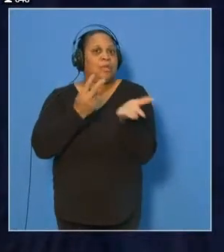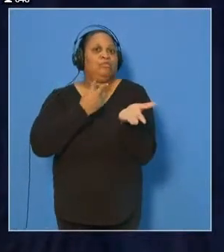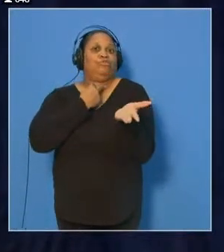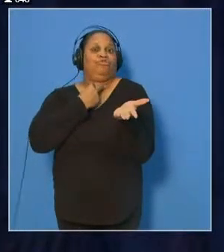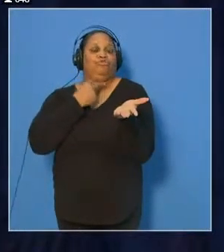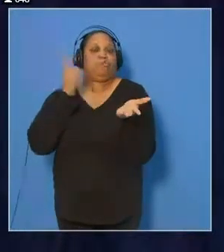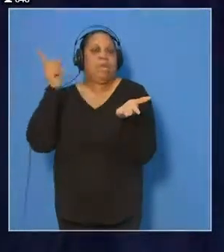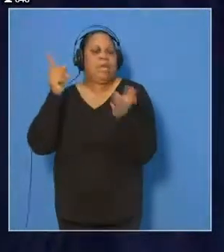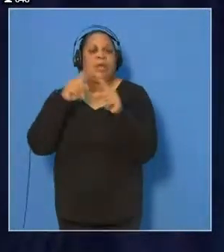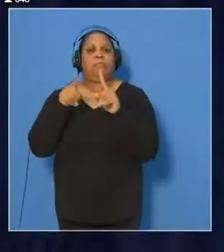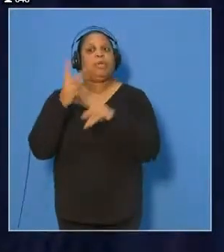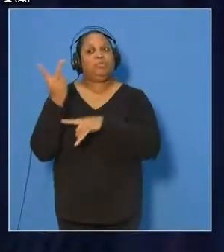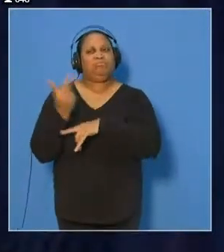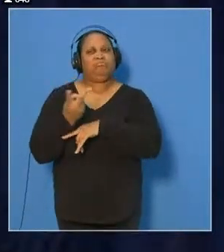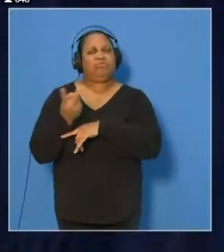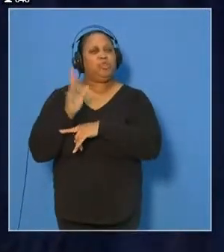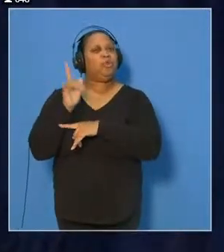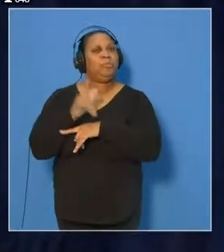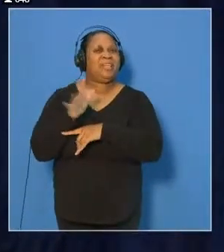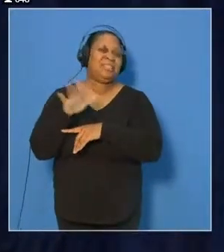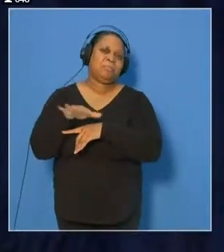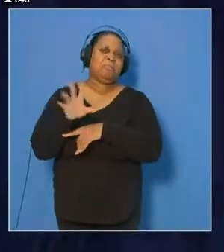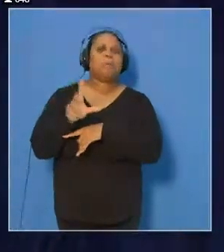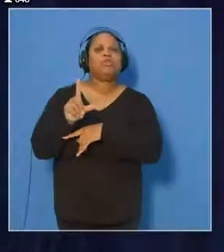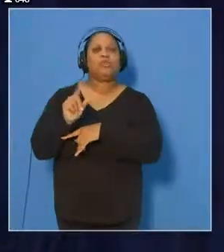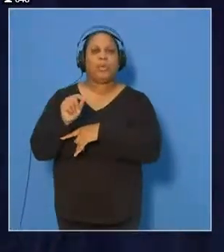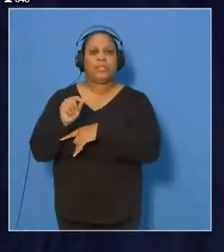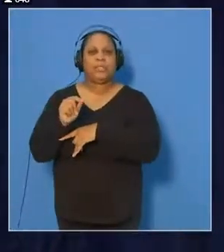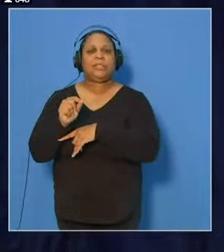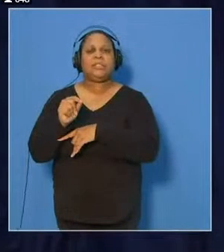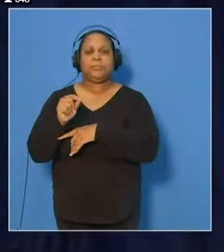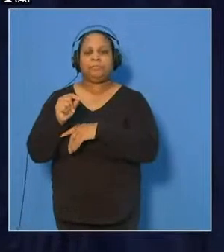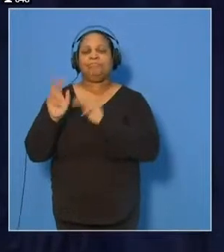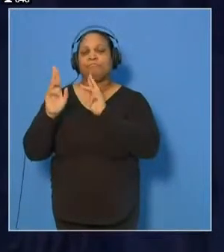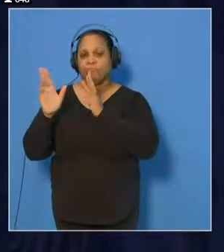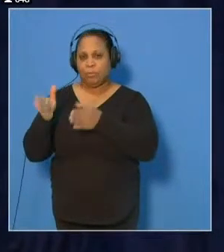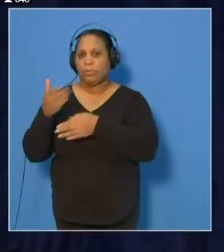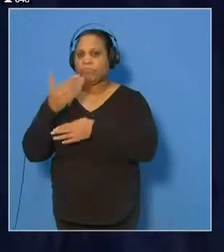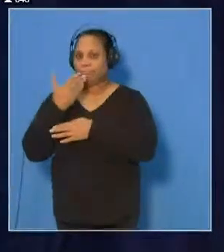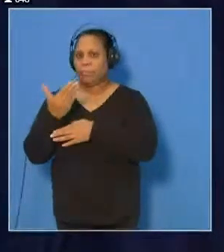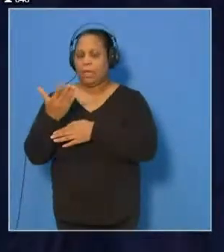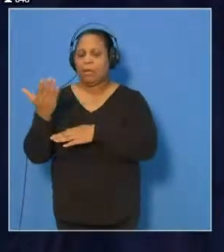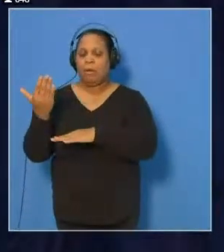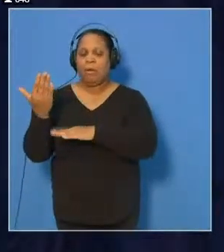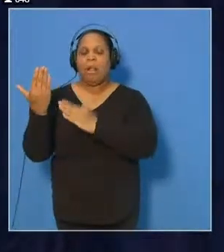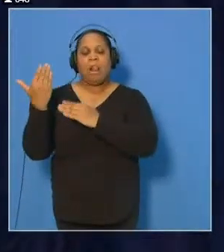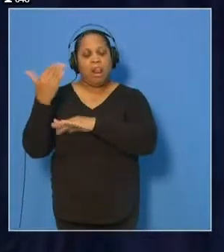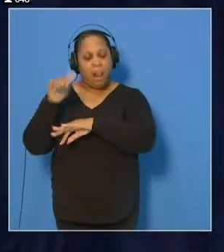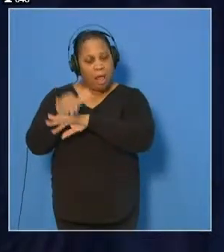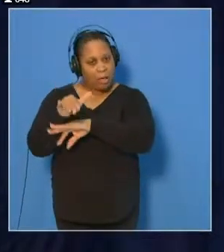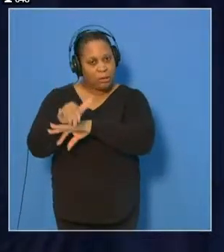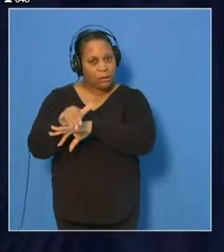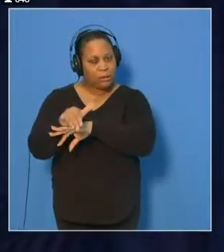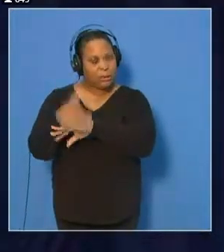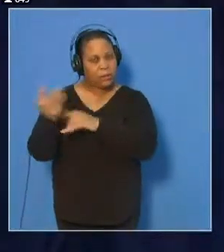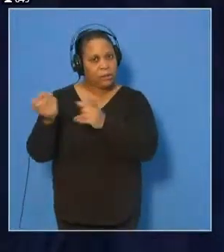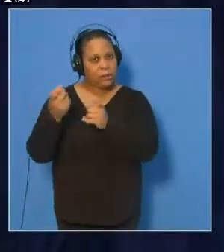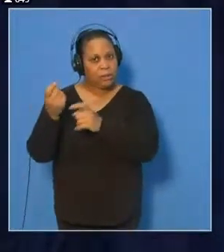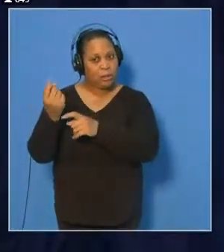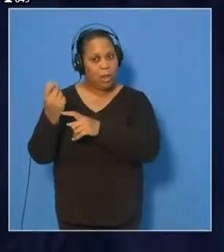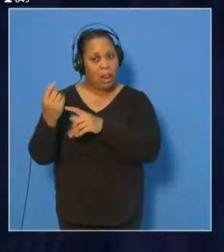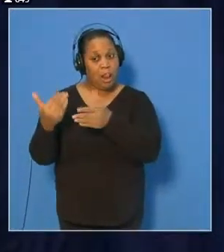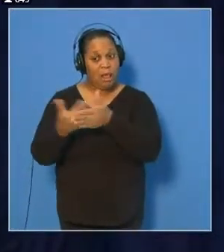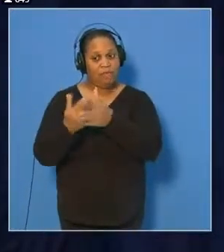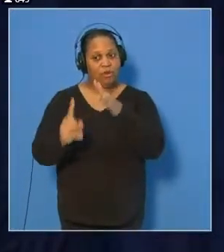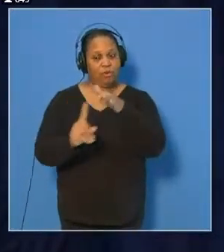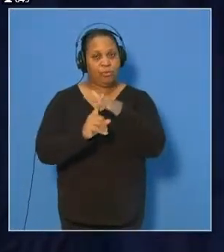was 2 planes, so probably about 20 or so. All right, thank you. Last night, again dealing with the 11 new cases